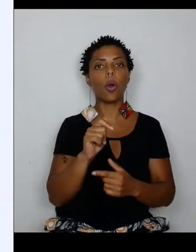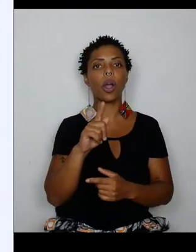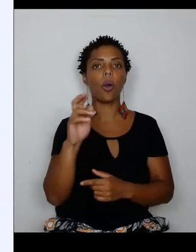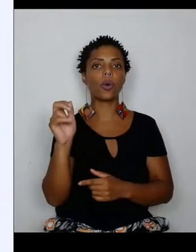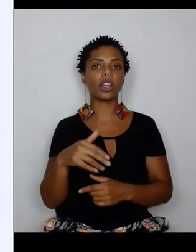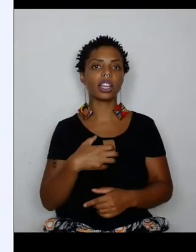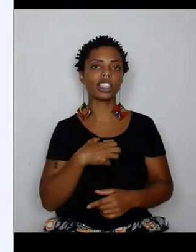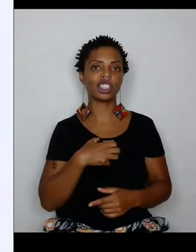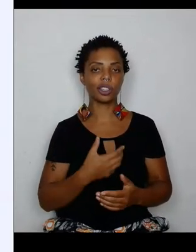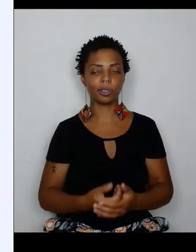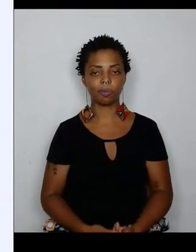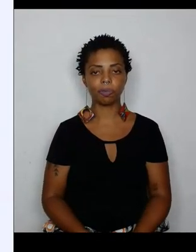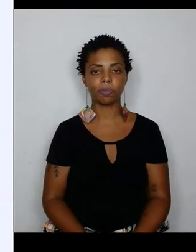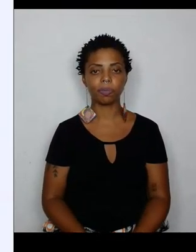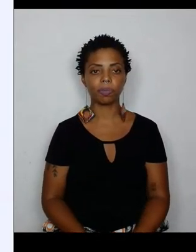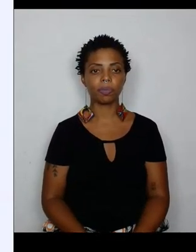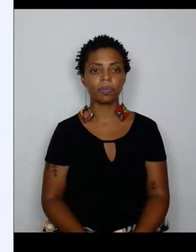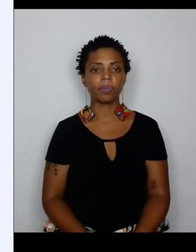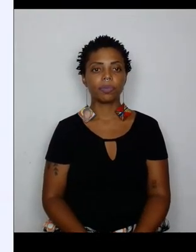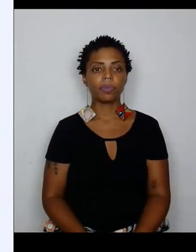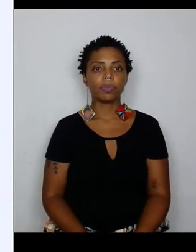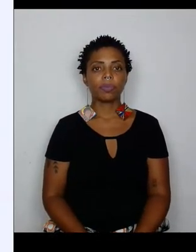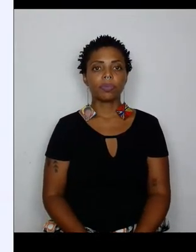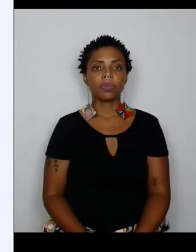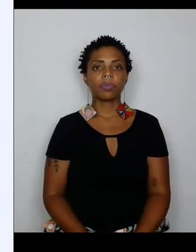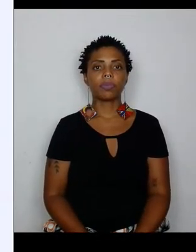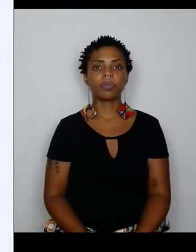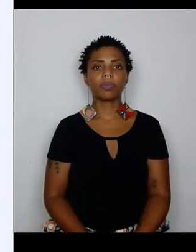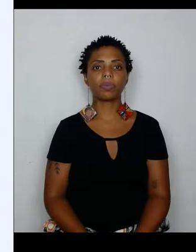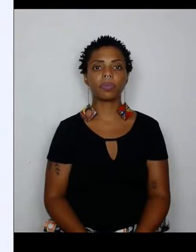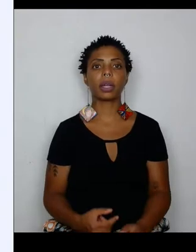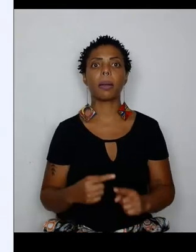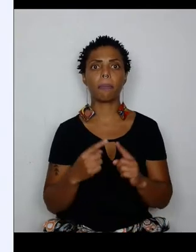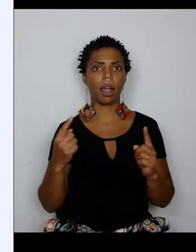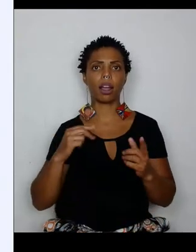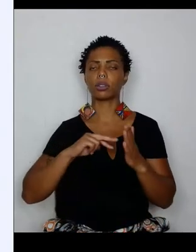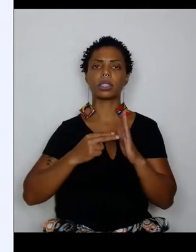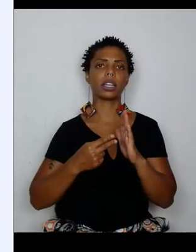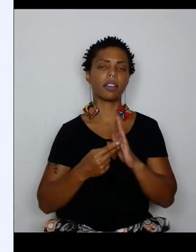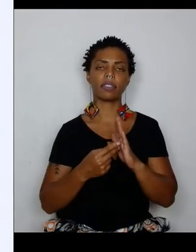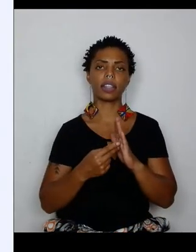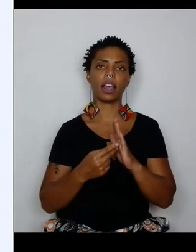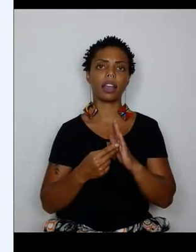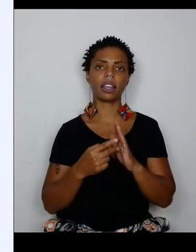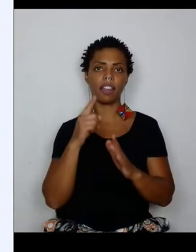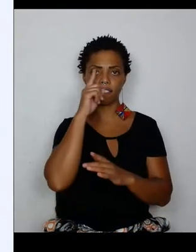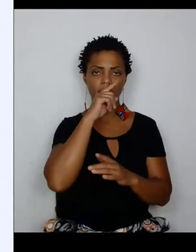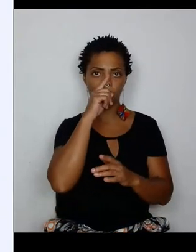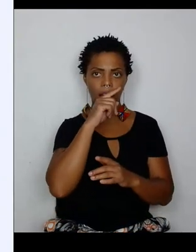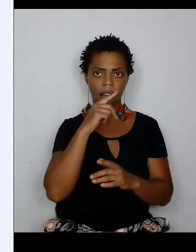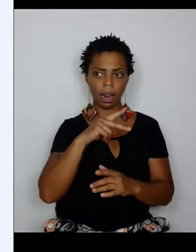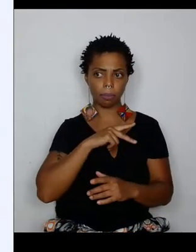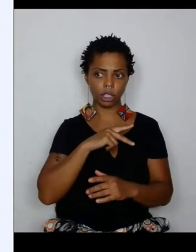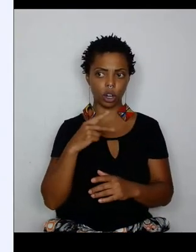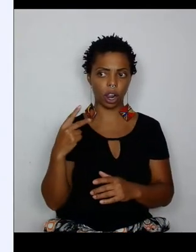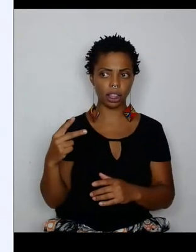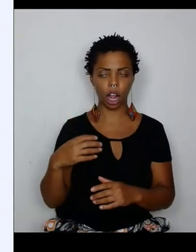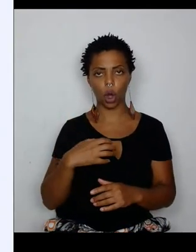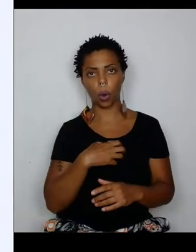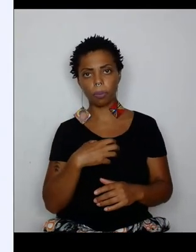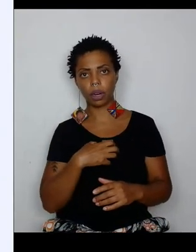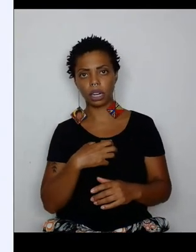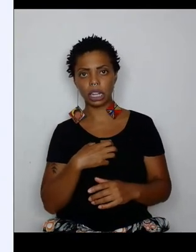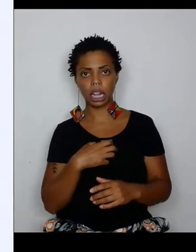none of this of course is to deny the existence of personal flaws and self-serving sexual behaviors on gogan's